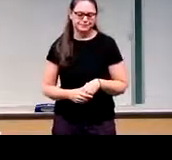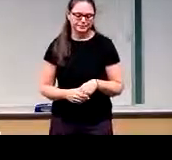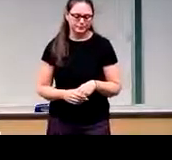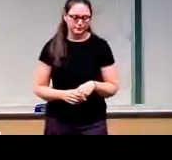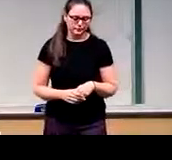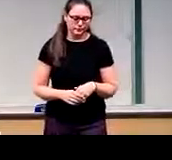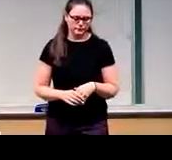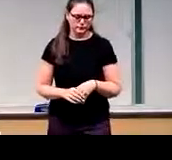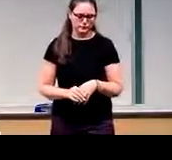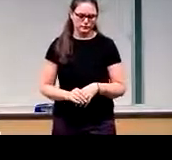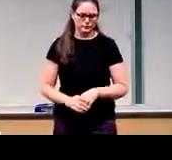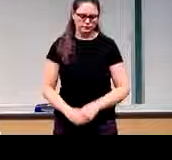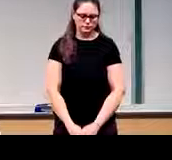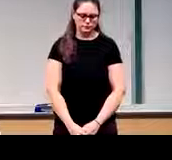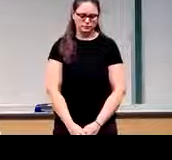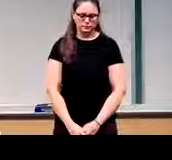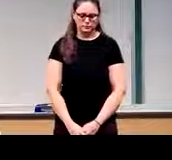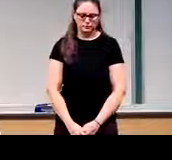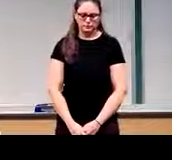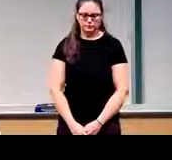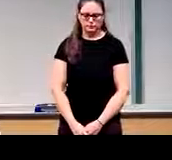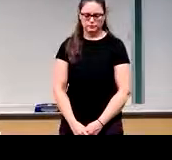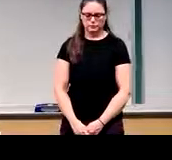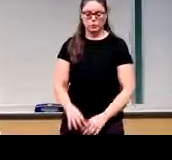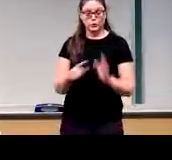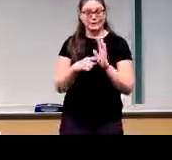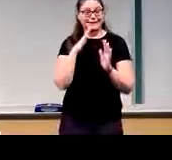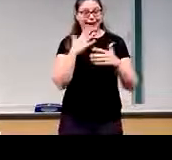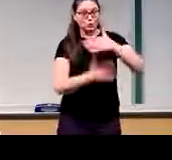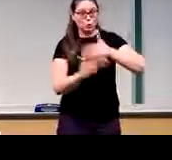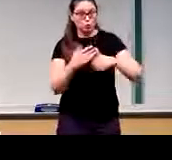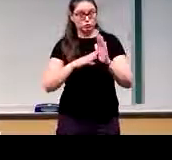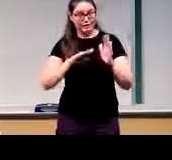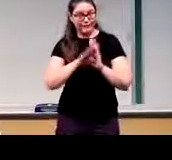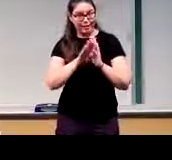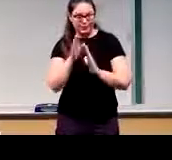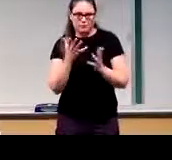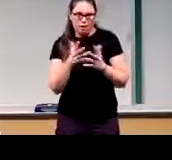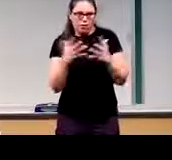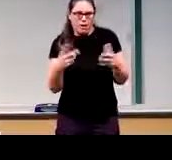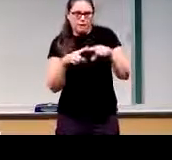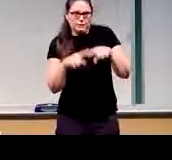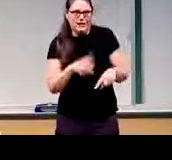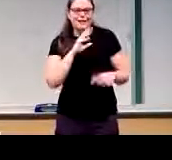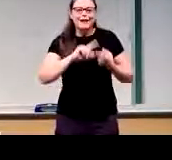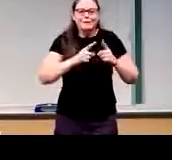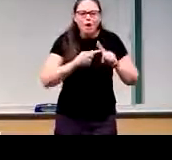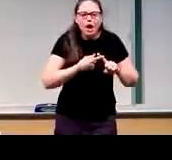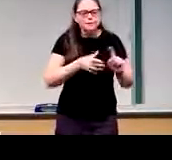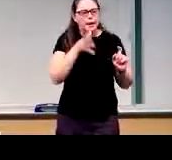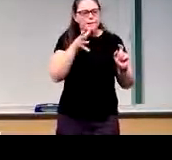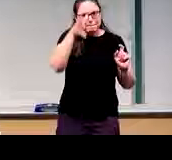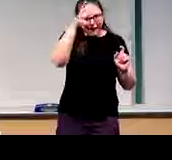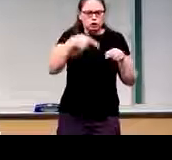So it seems that our social development is shaped in large part due to friends and peers